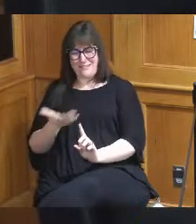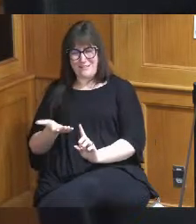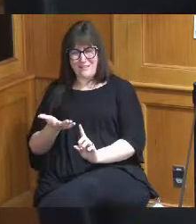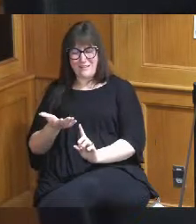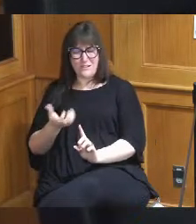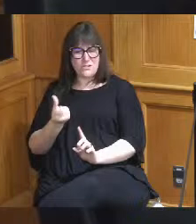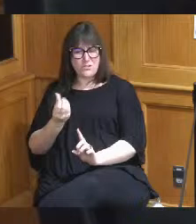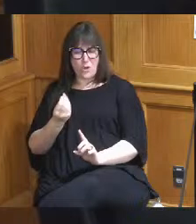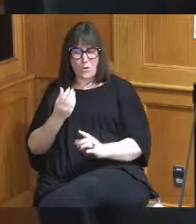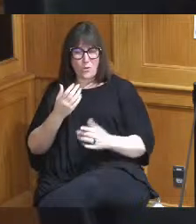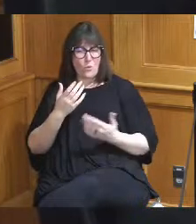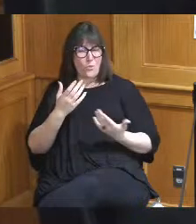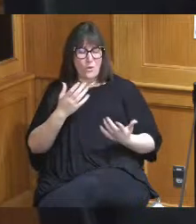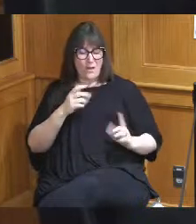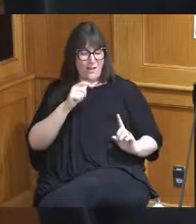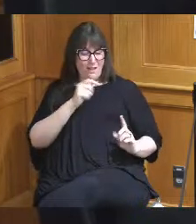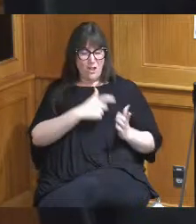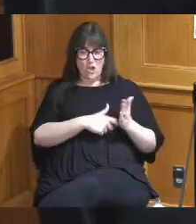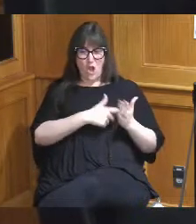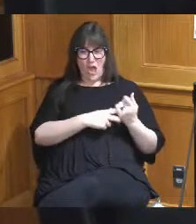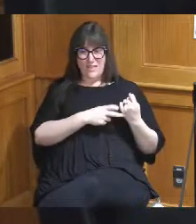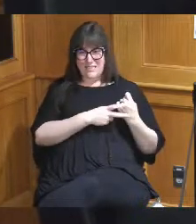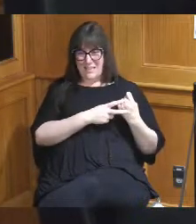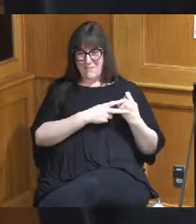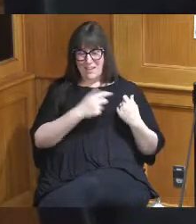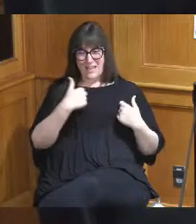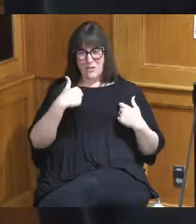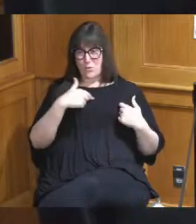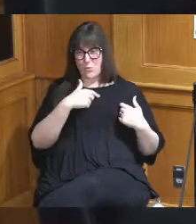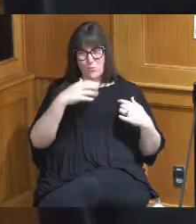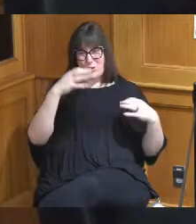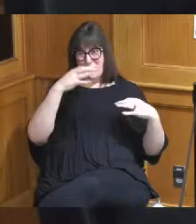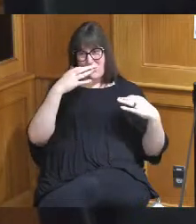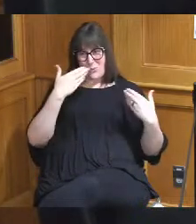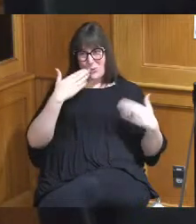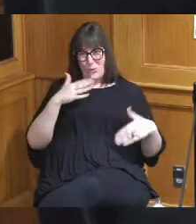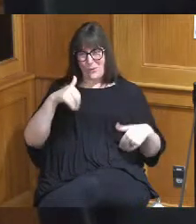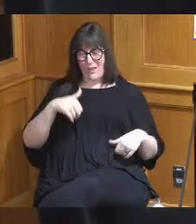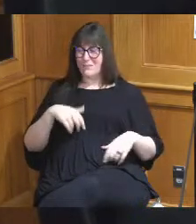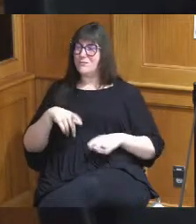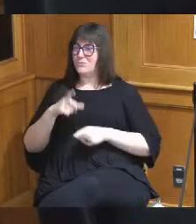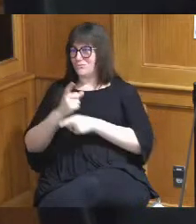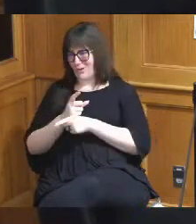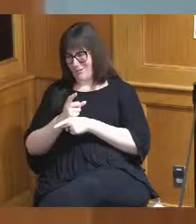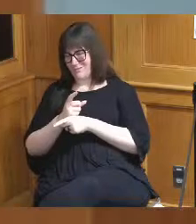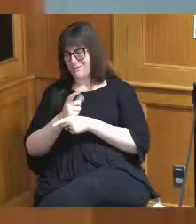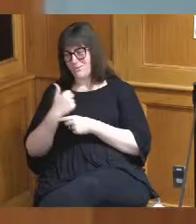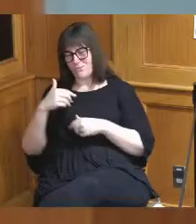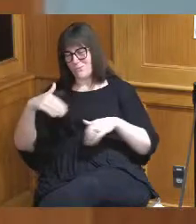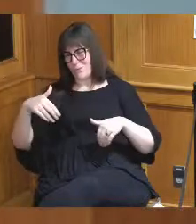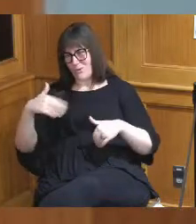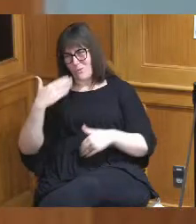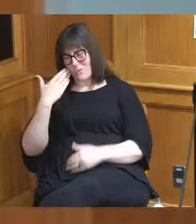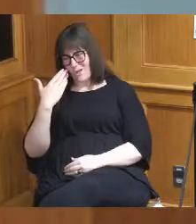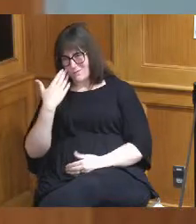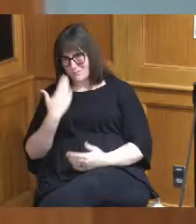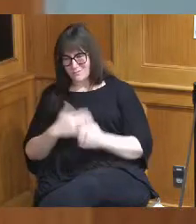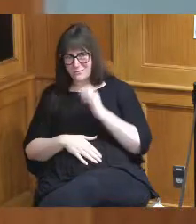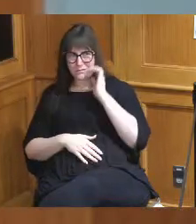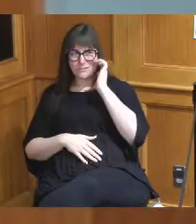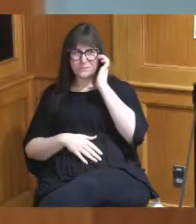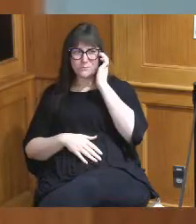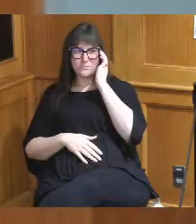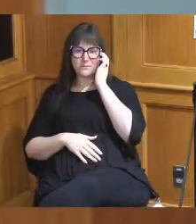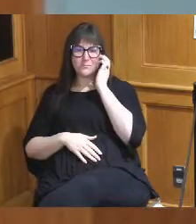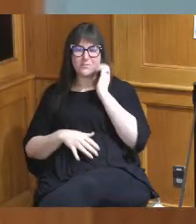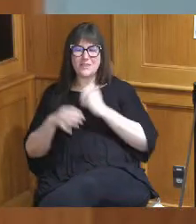or not there were any cost savings, and the answer to that is we don't know yet. We don't know yet. We are going to examine that as a part of our internal work,